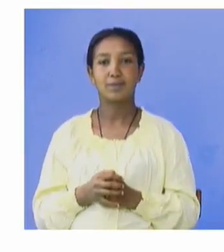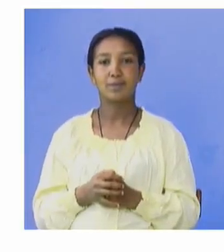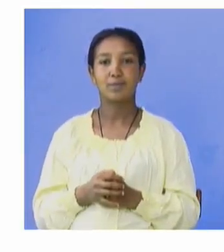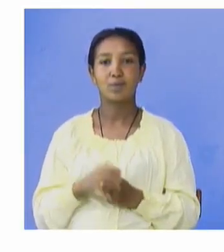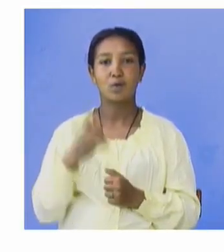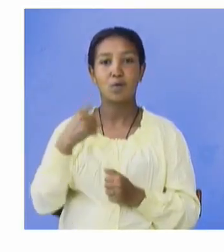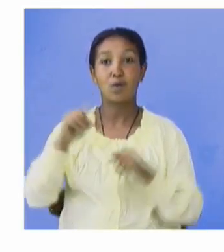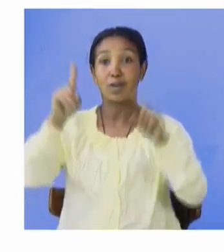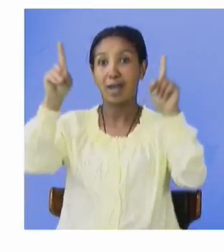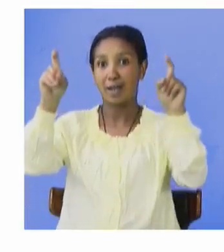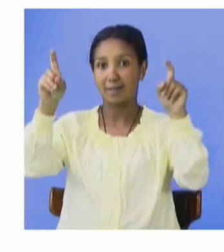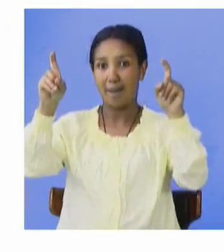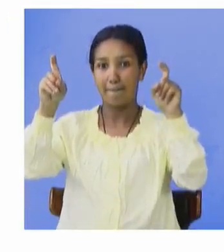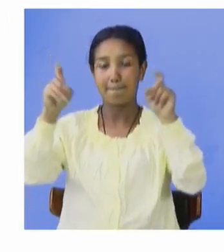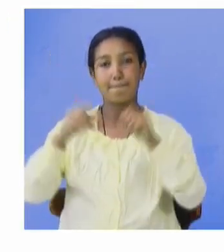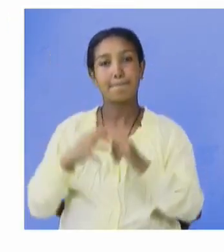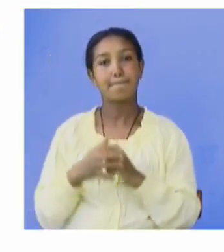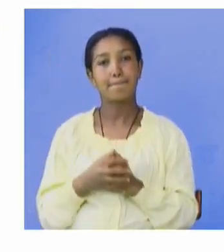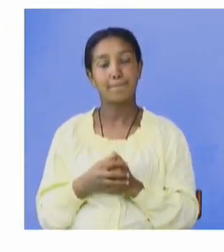for the exam.